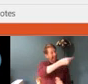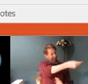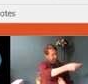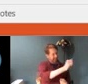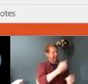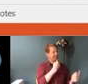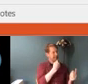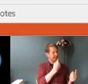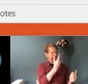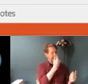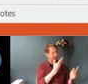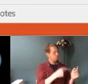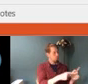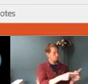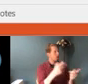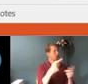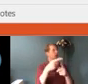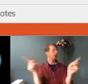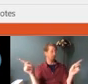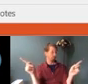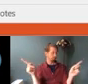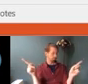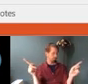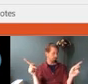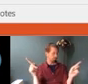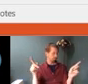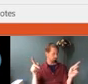and the fishing for relatives of